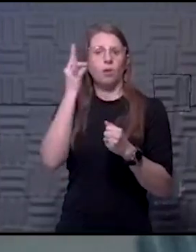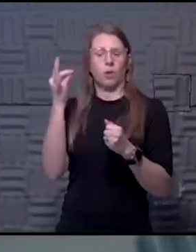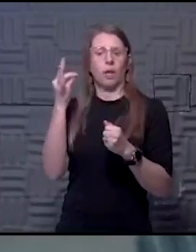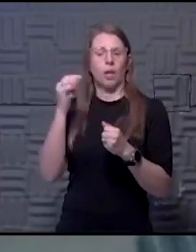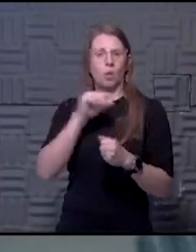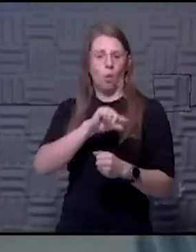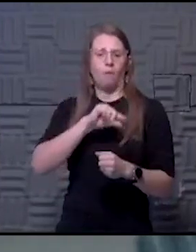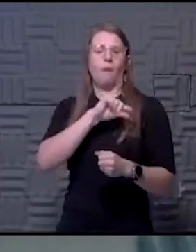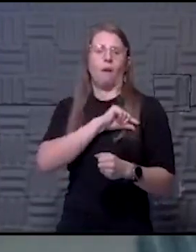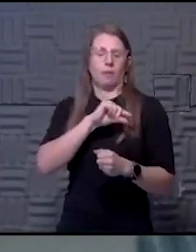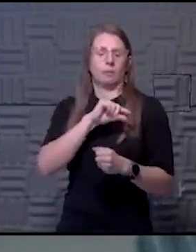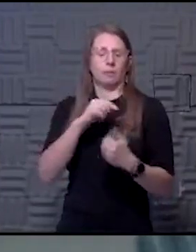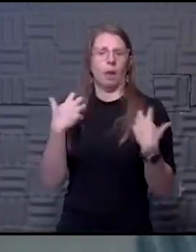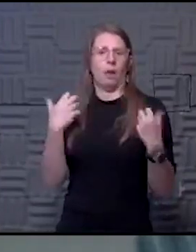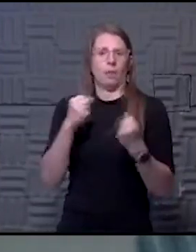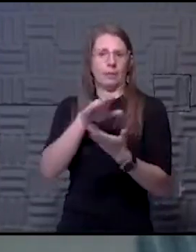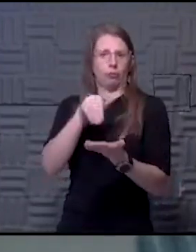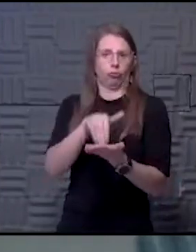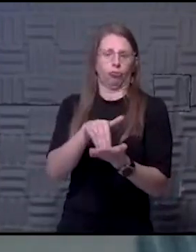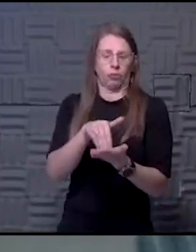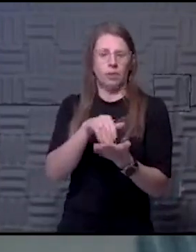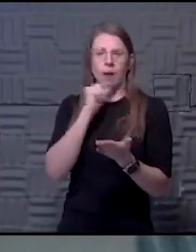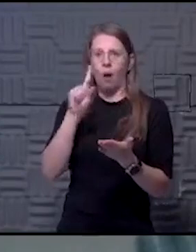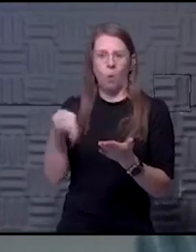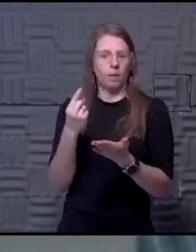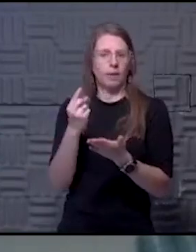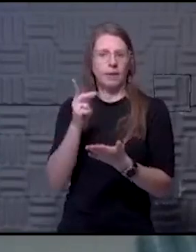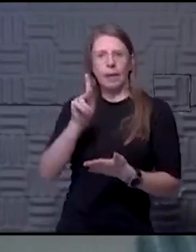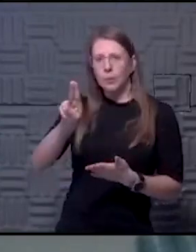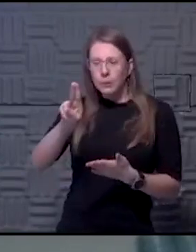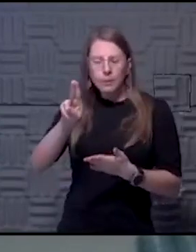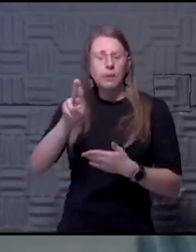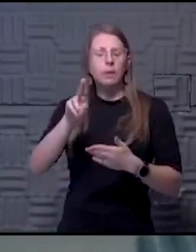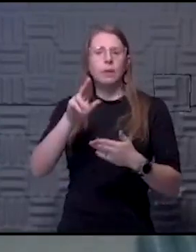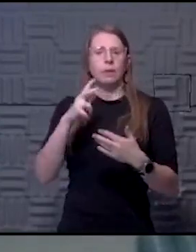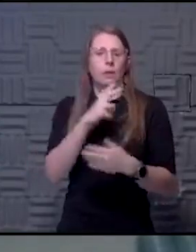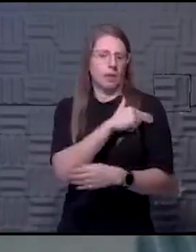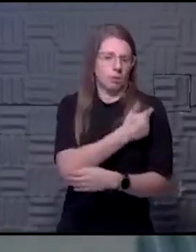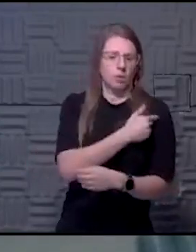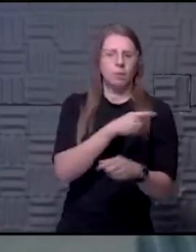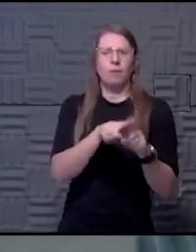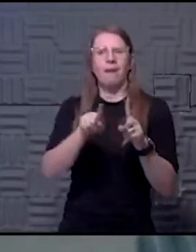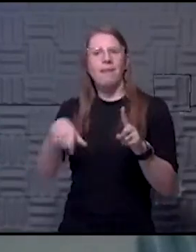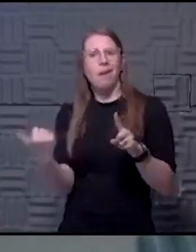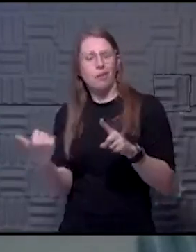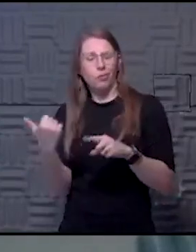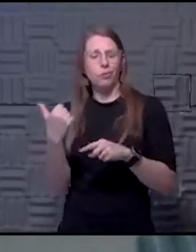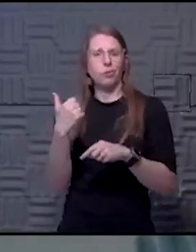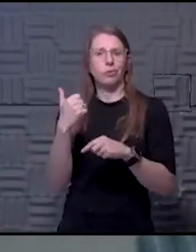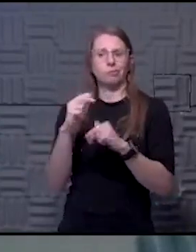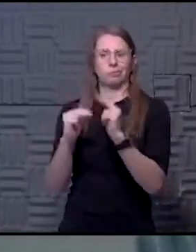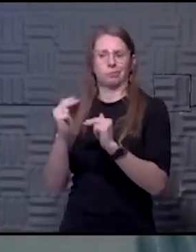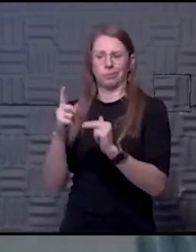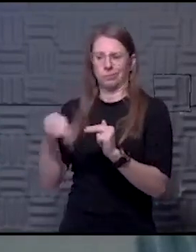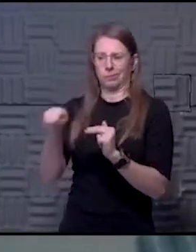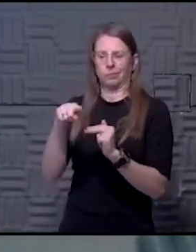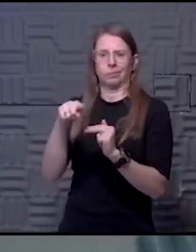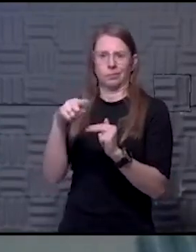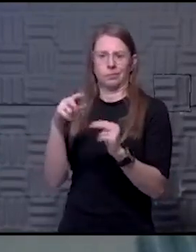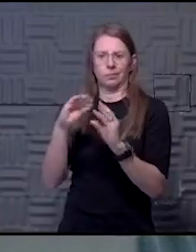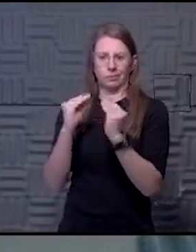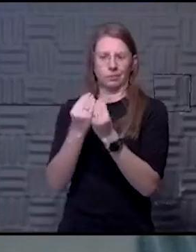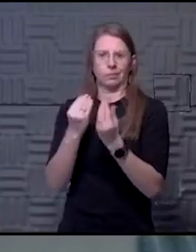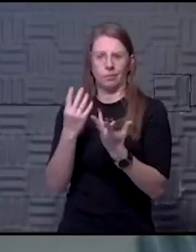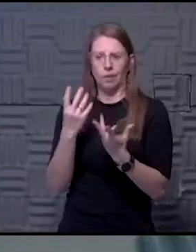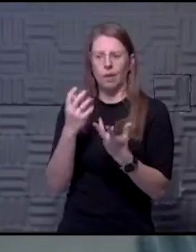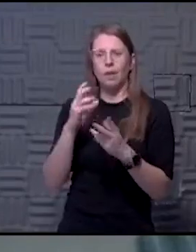health centers. And so not just the University of Kansas Hospital, but there are a number of facilities that have for decades provided indigent care,